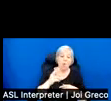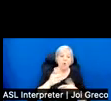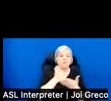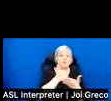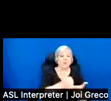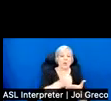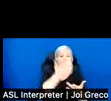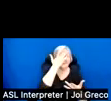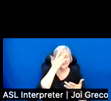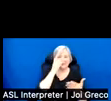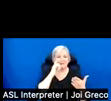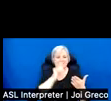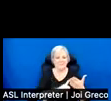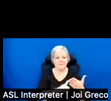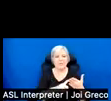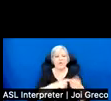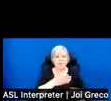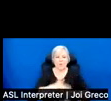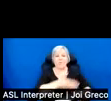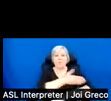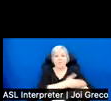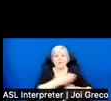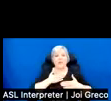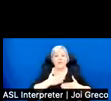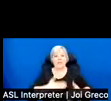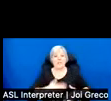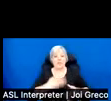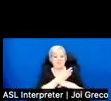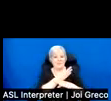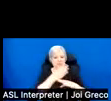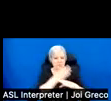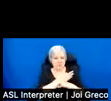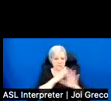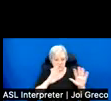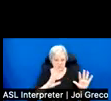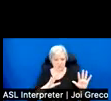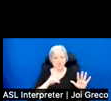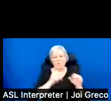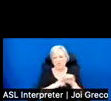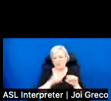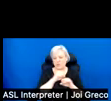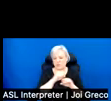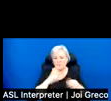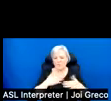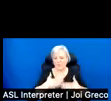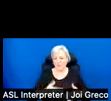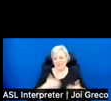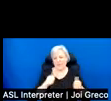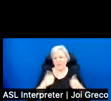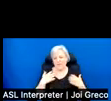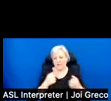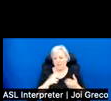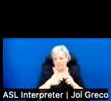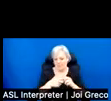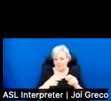detecting, measuring, restoring, or correcting the body functions. So, or the structure of the body for some health purpose. So when